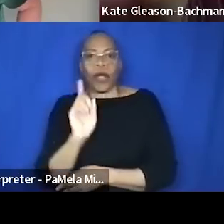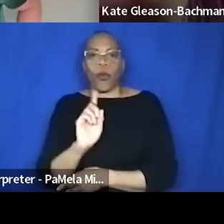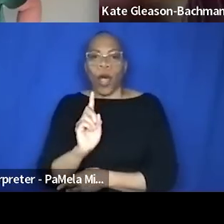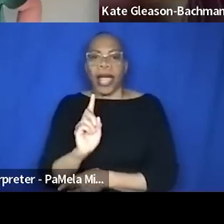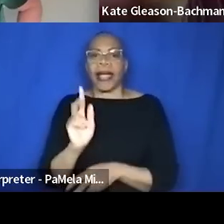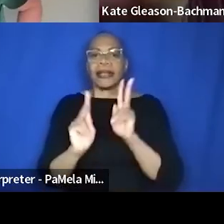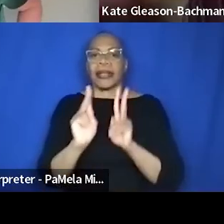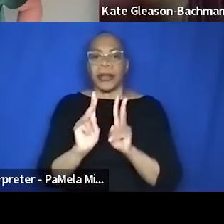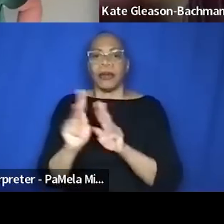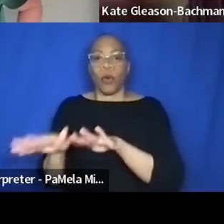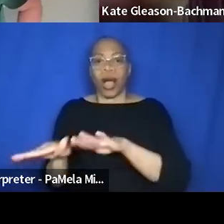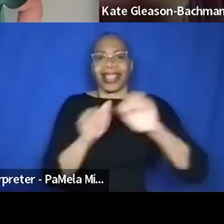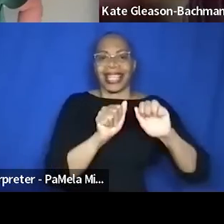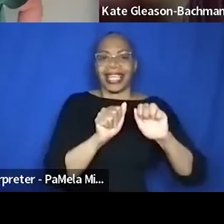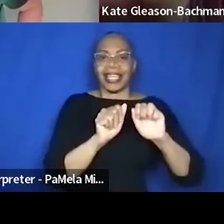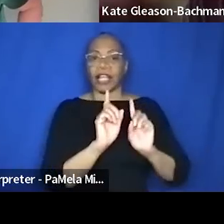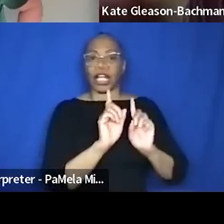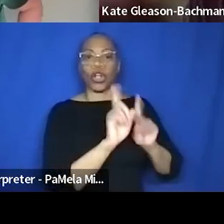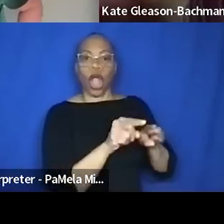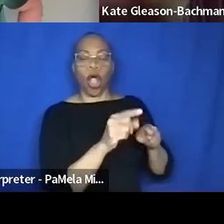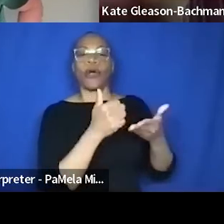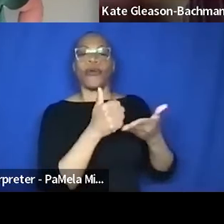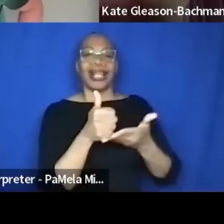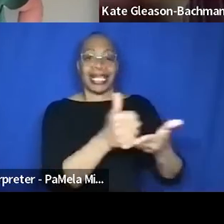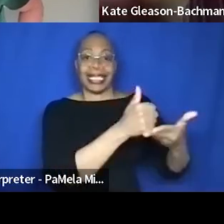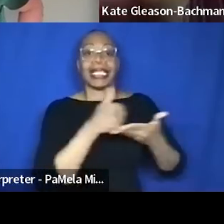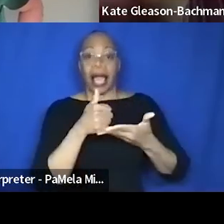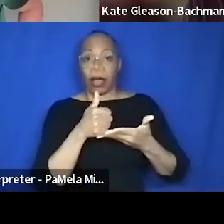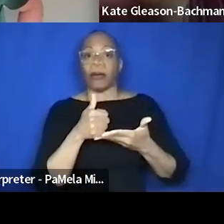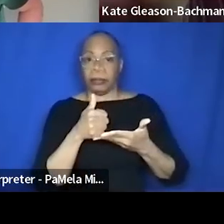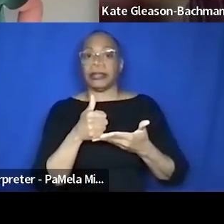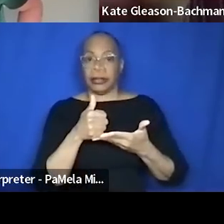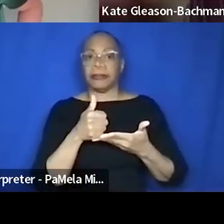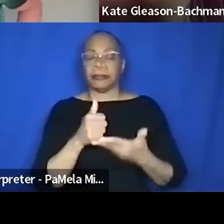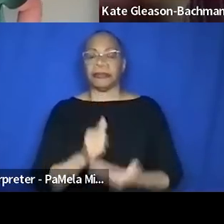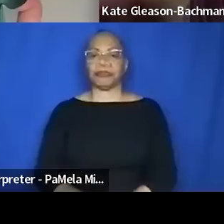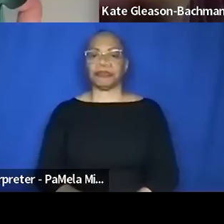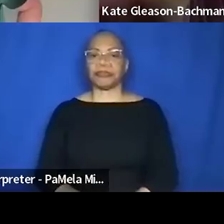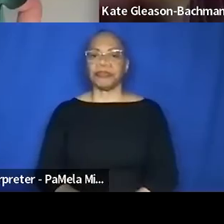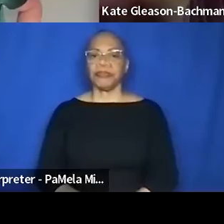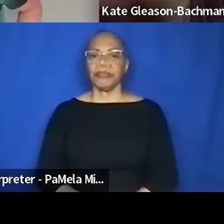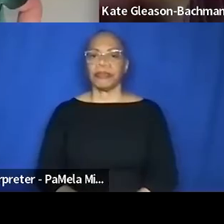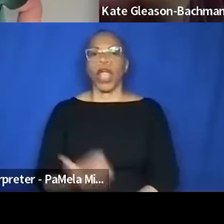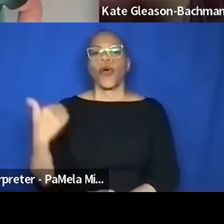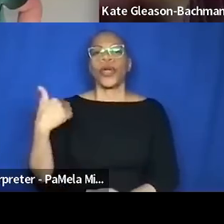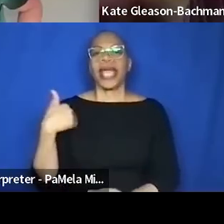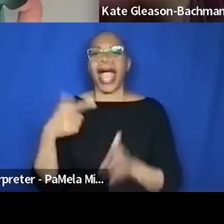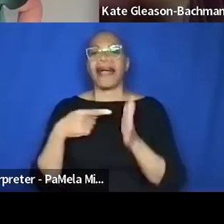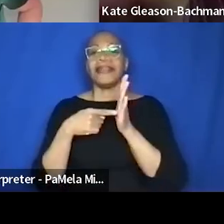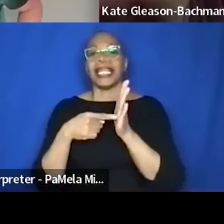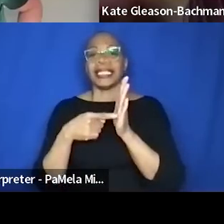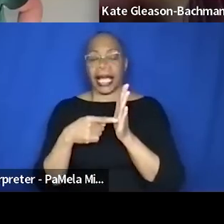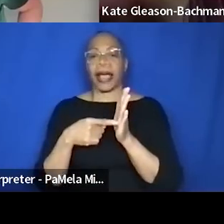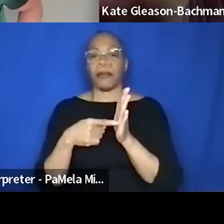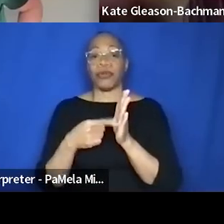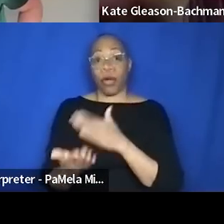like helps out a lot. There's an example, we have an example of just